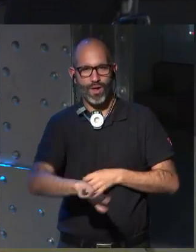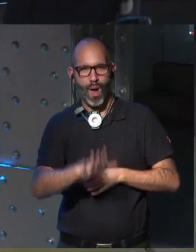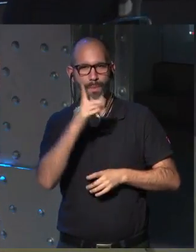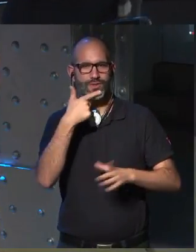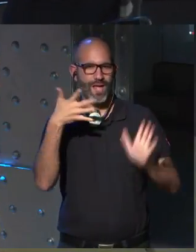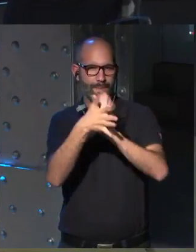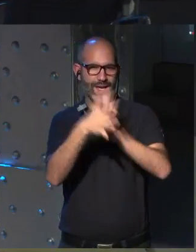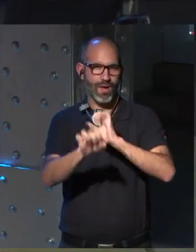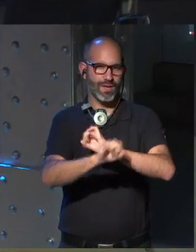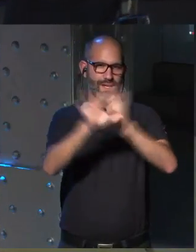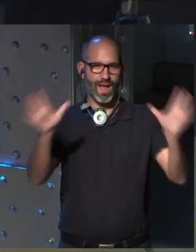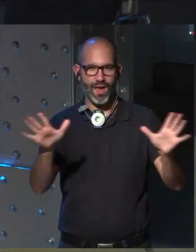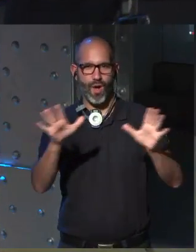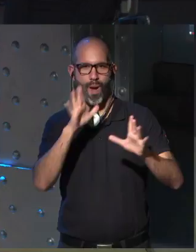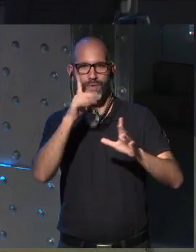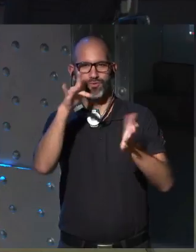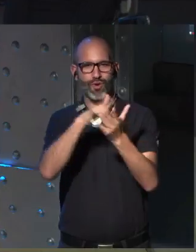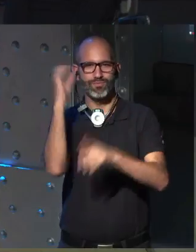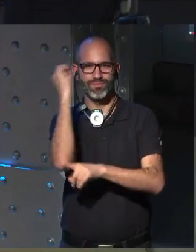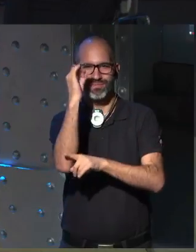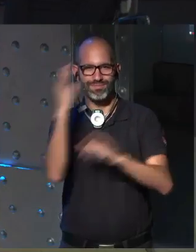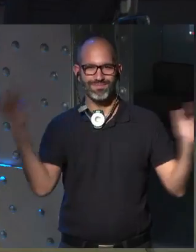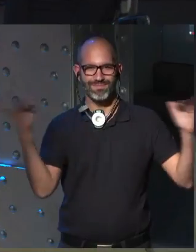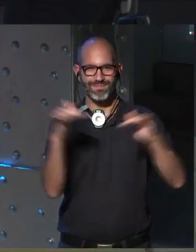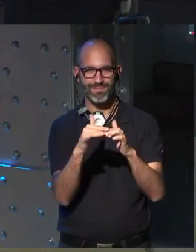phrase. I think it has been made very clear after this